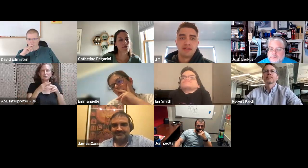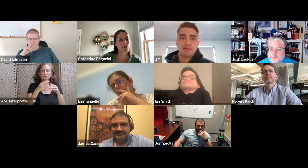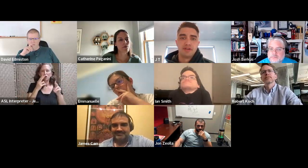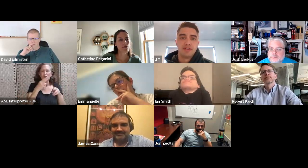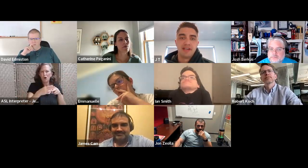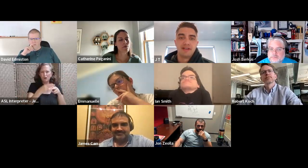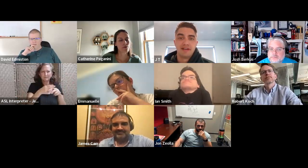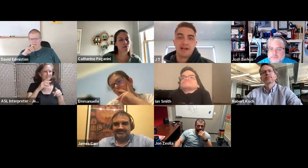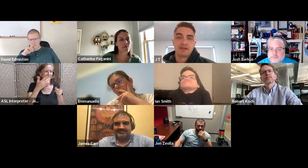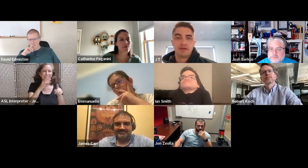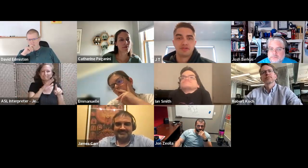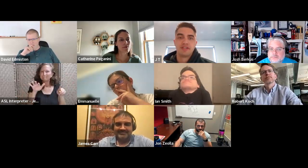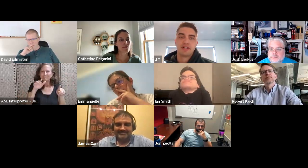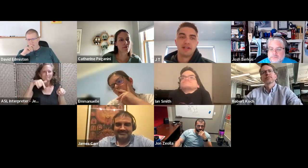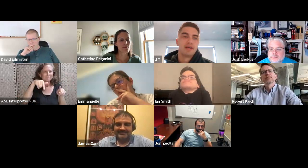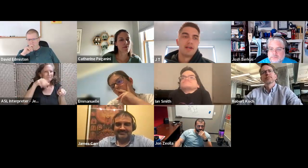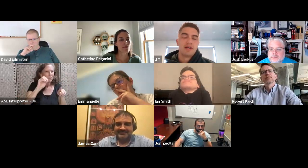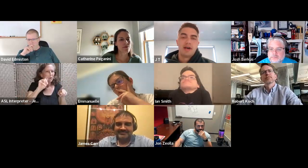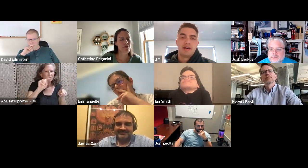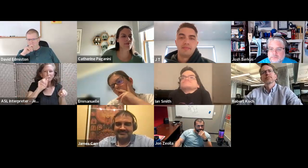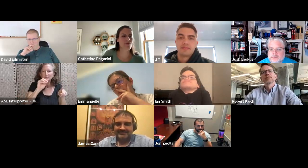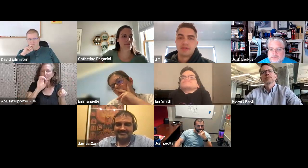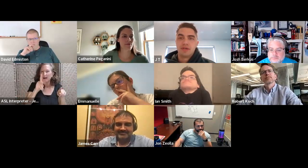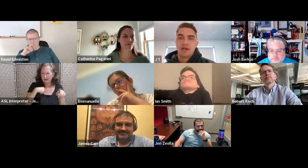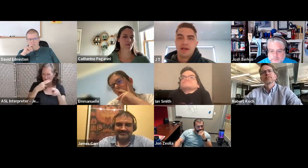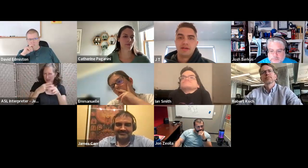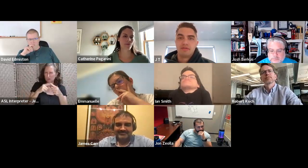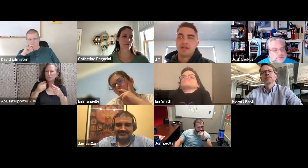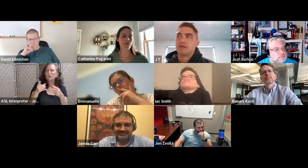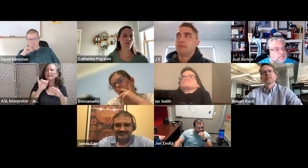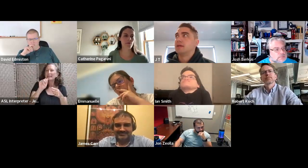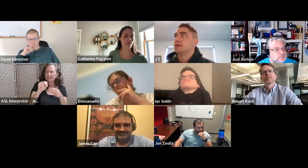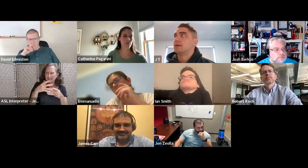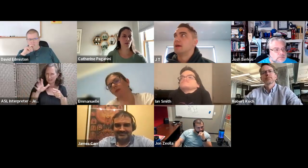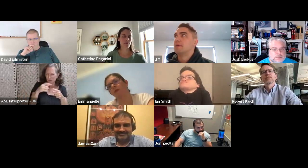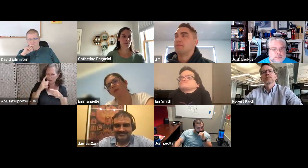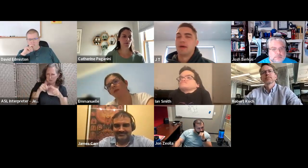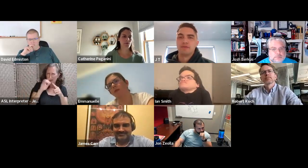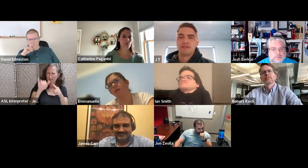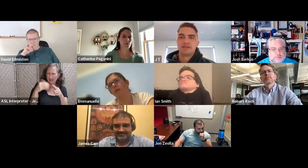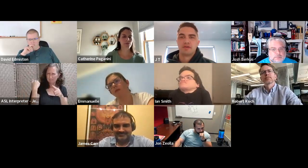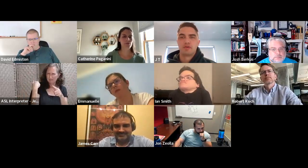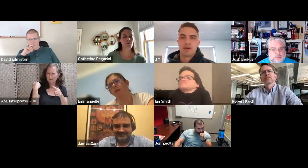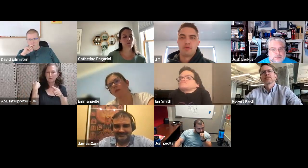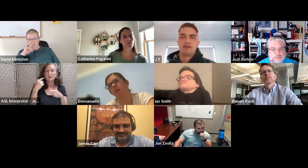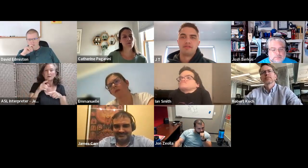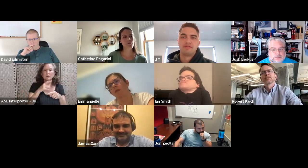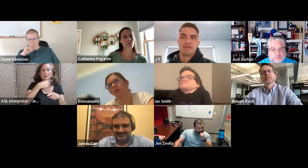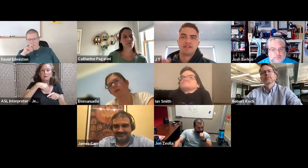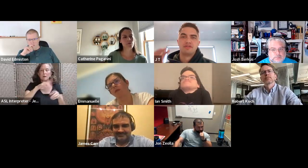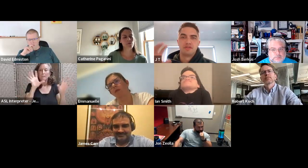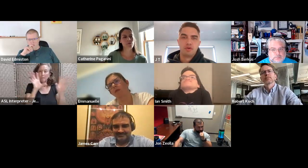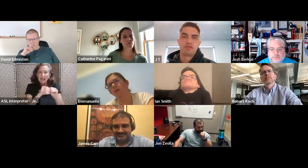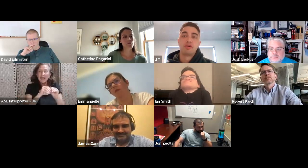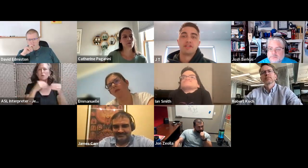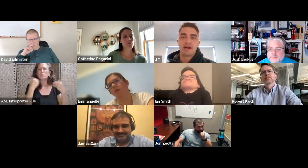think I mentioned them to you, Ian, in our comms recently. So we had a really good meeting, but it took quite a while for